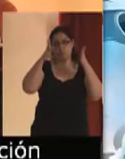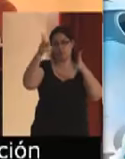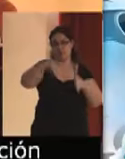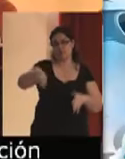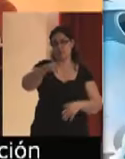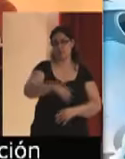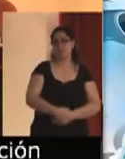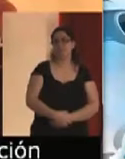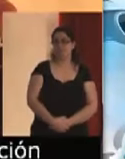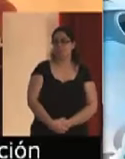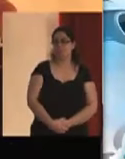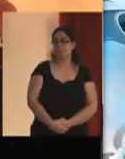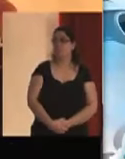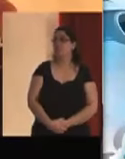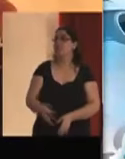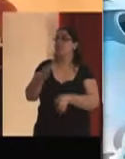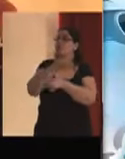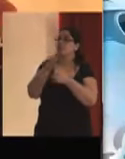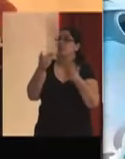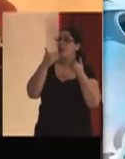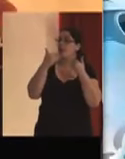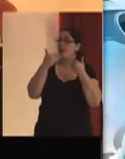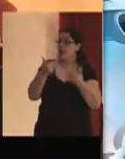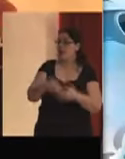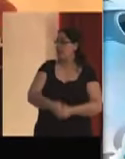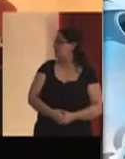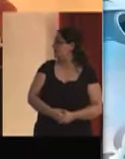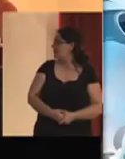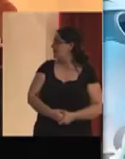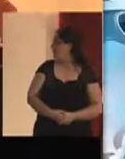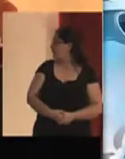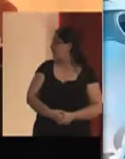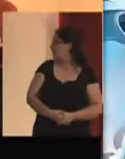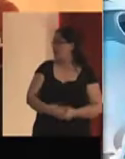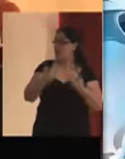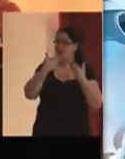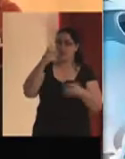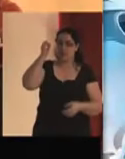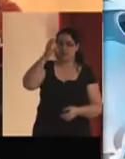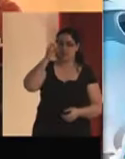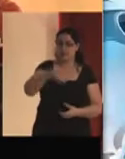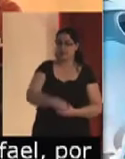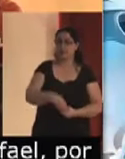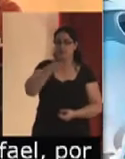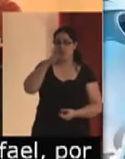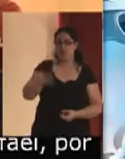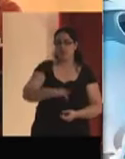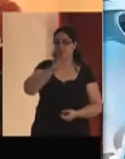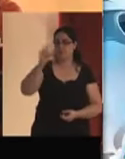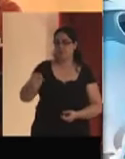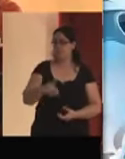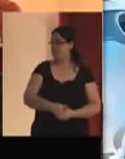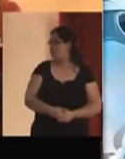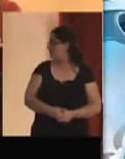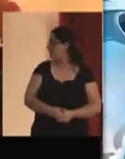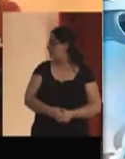It's highly recommendable. Perfect. Thank you very much, Elias and Rafael, for this contribution. And